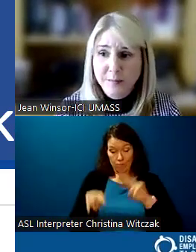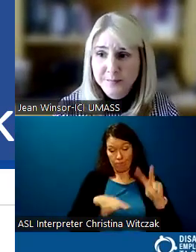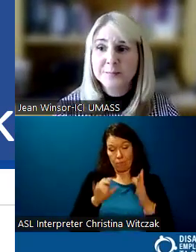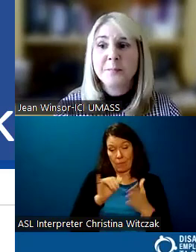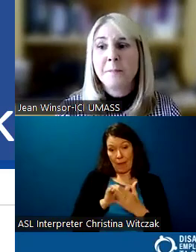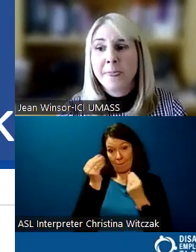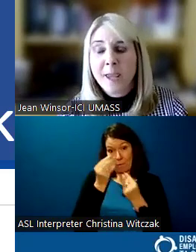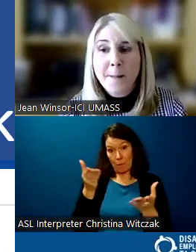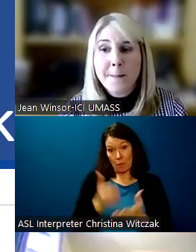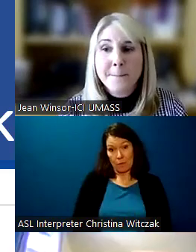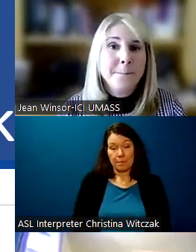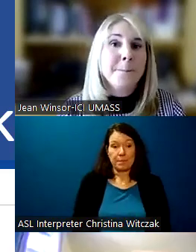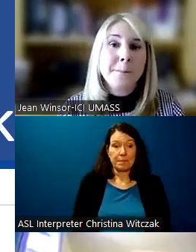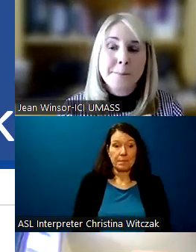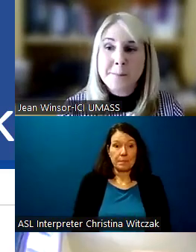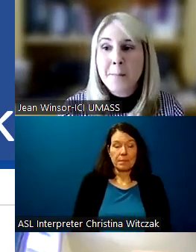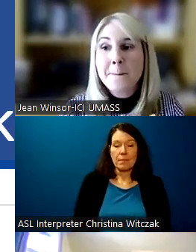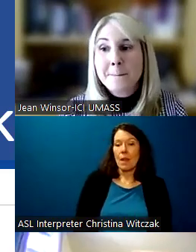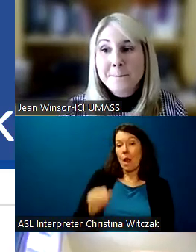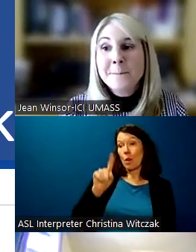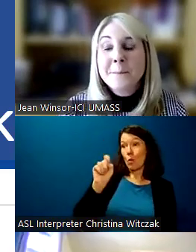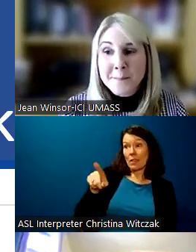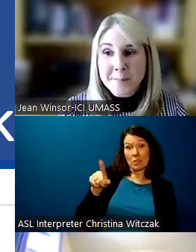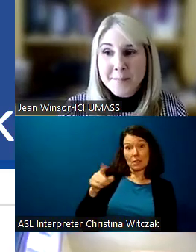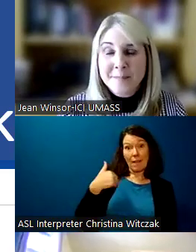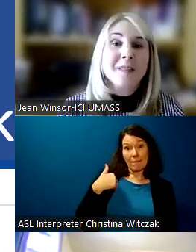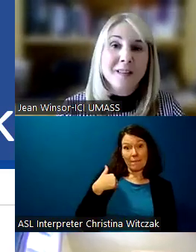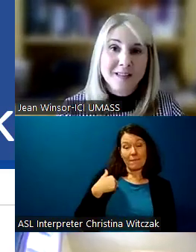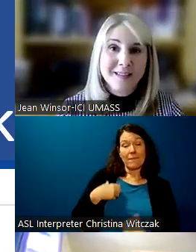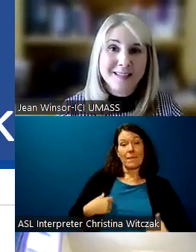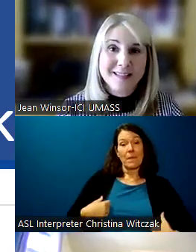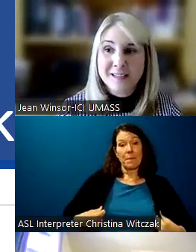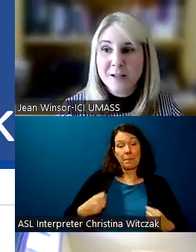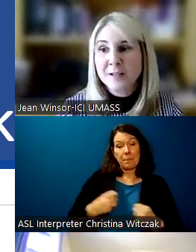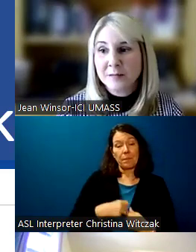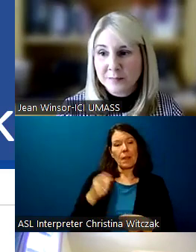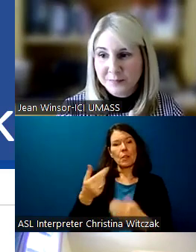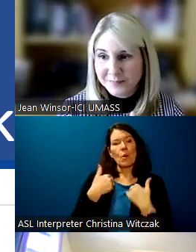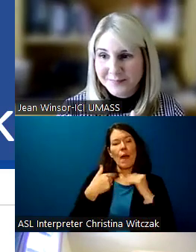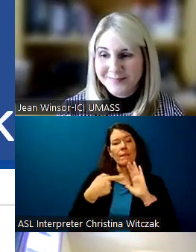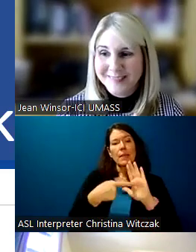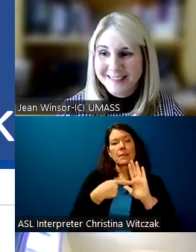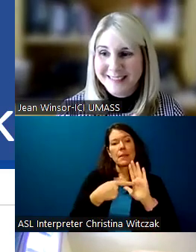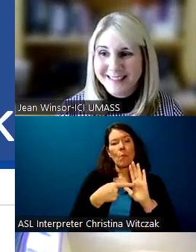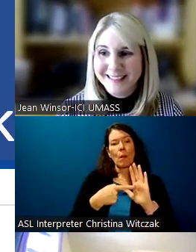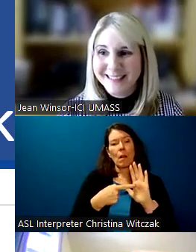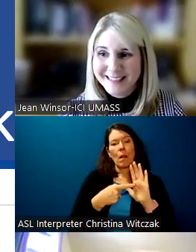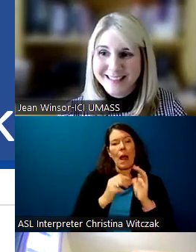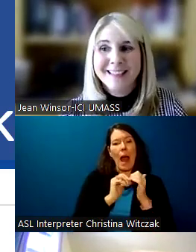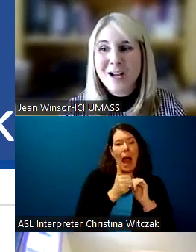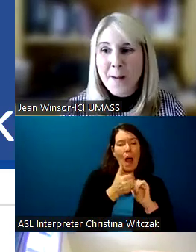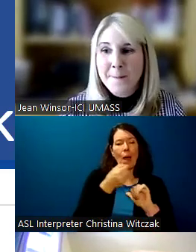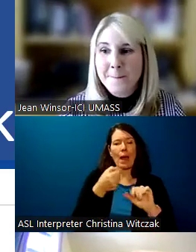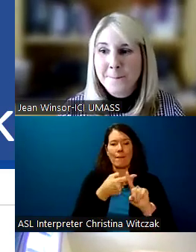So Hey, Jean, we have a question. Do you have an example of how and from whom a